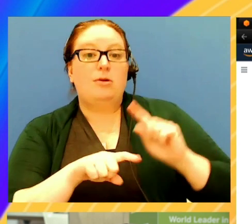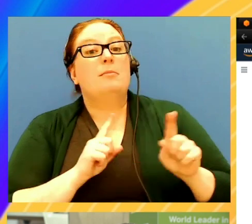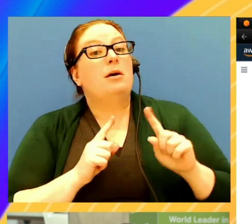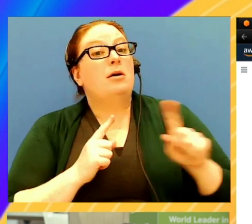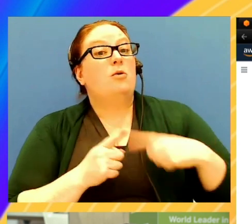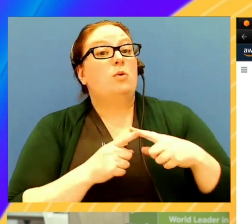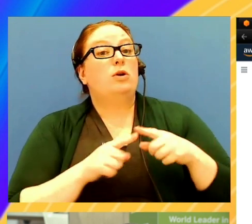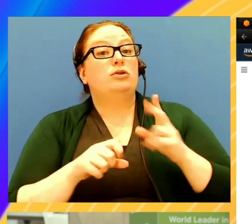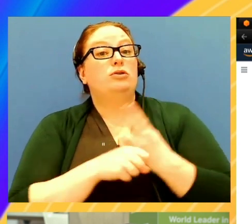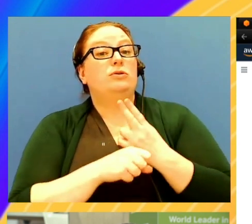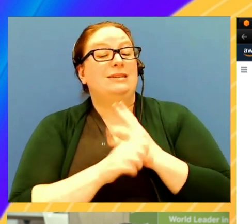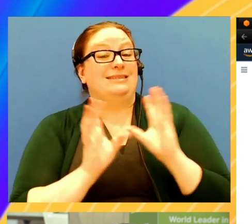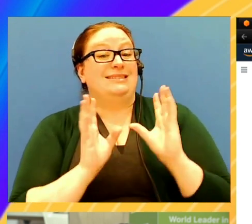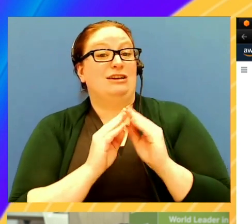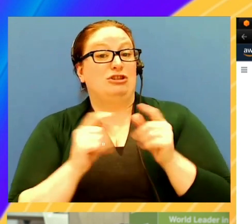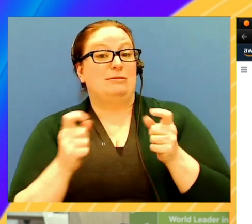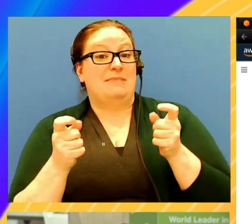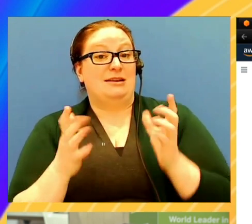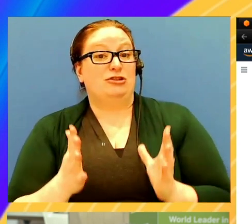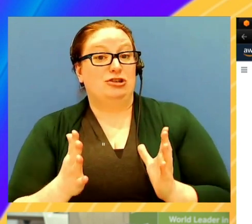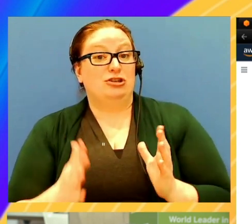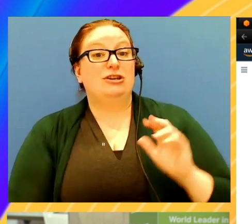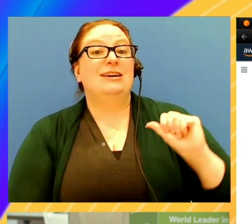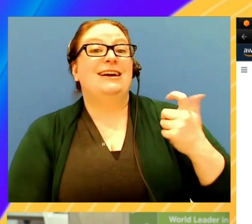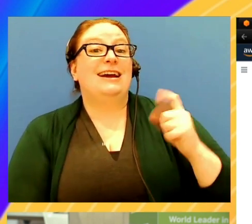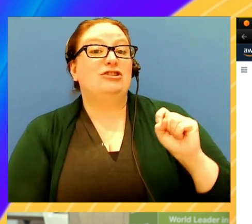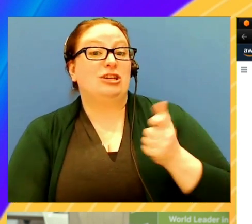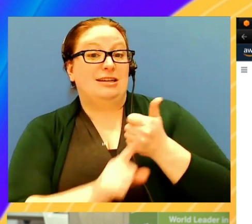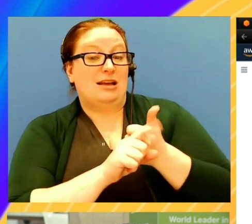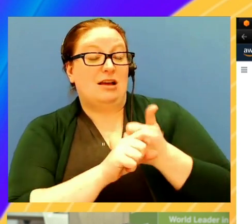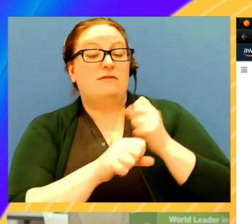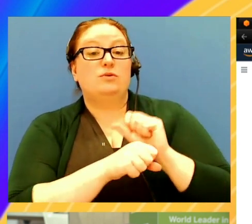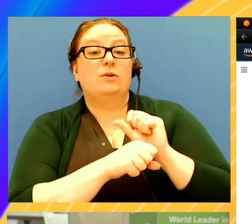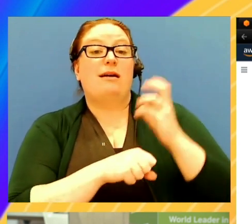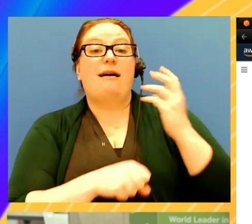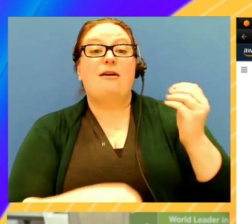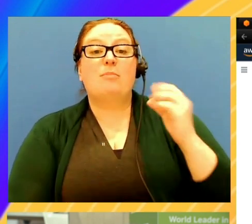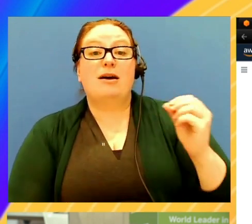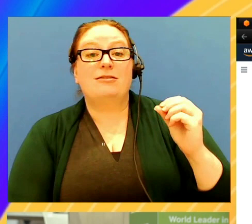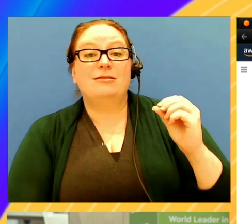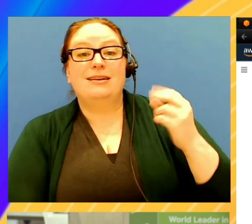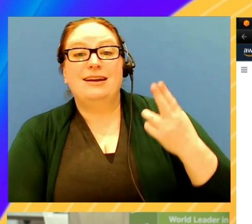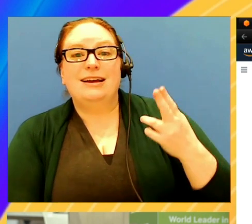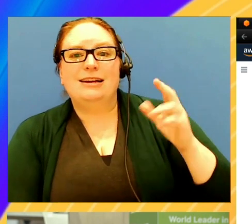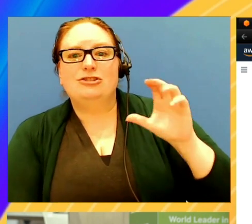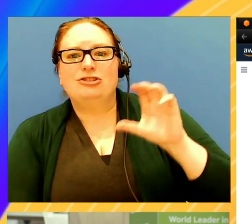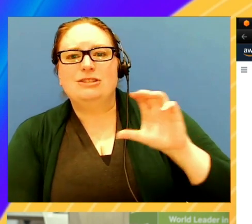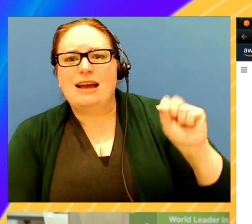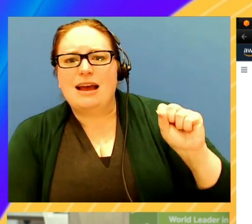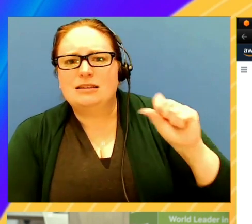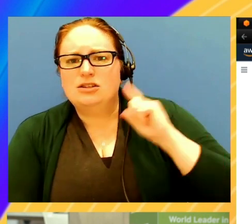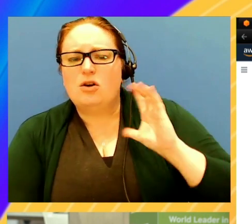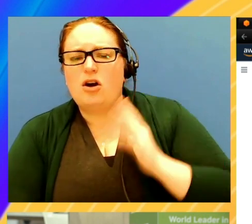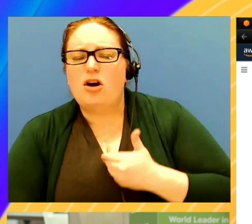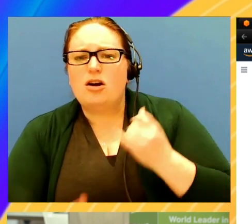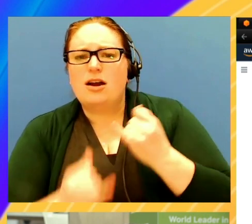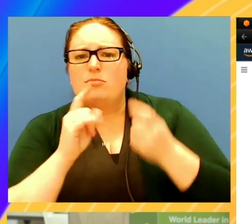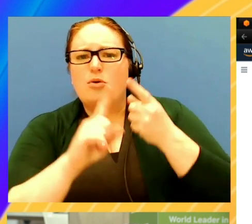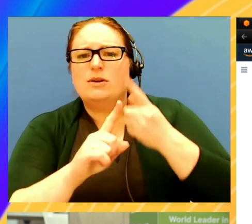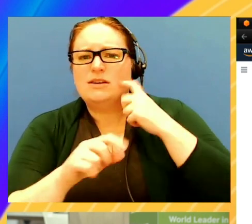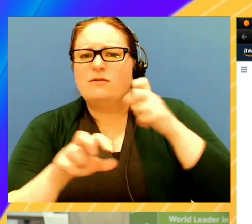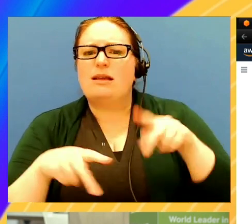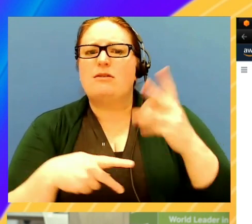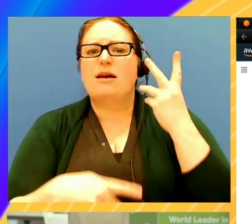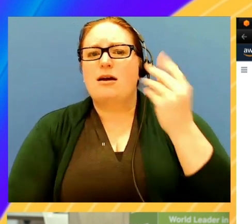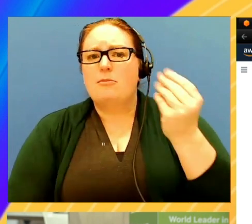Session Manager, the agent itself is working on outbound HTTPS or 443 to our endpoints. So as long as we're allowing that outbound and that